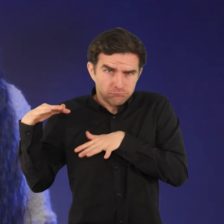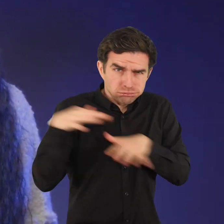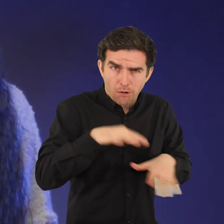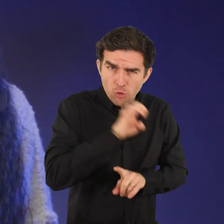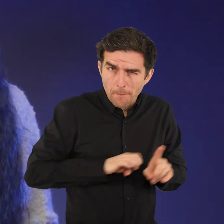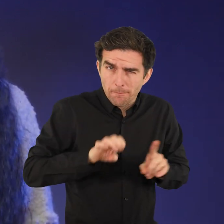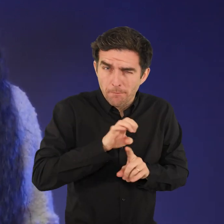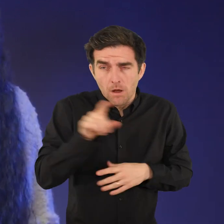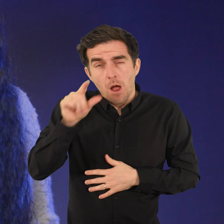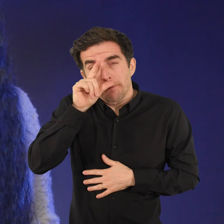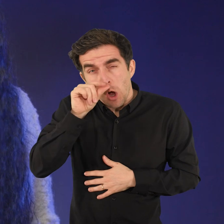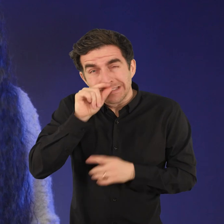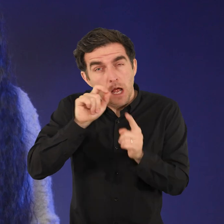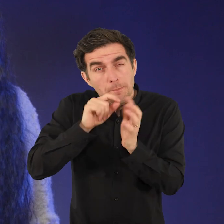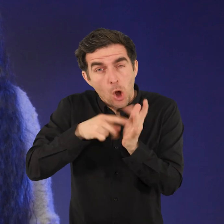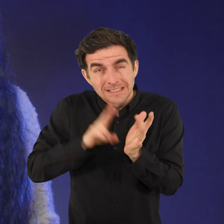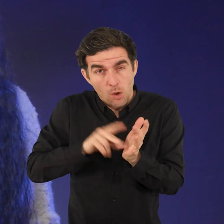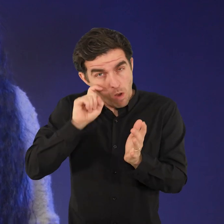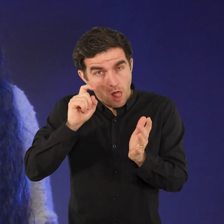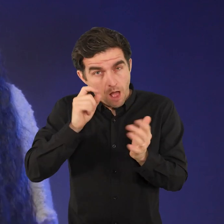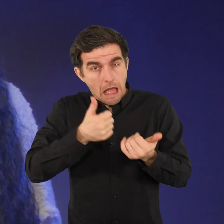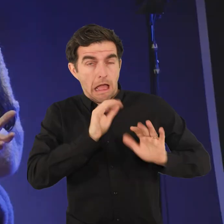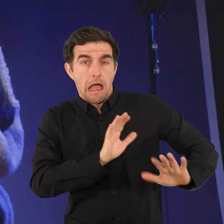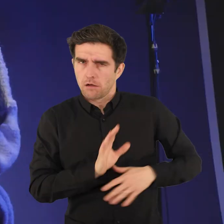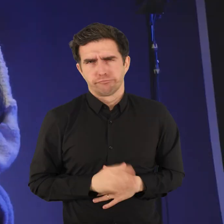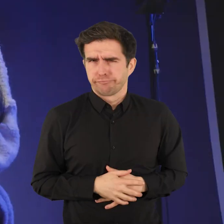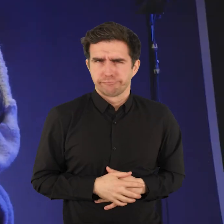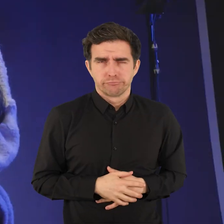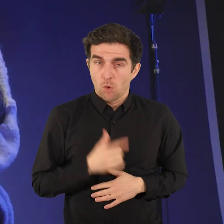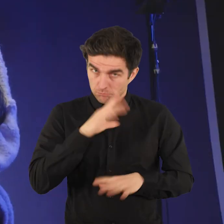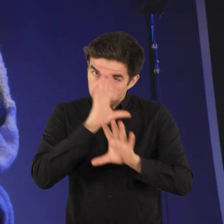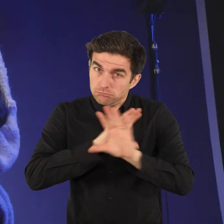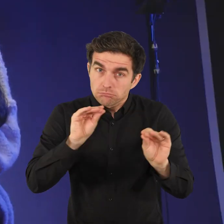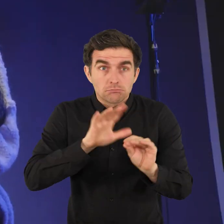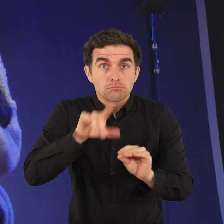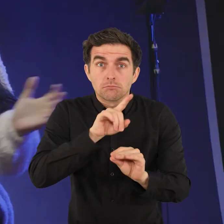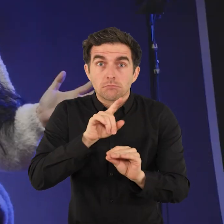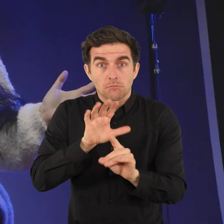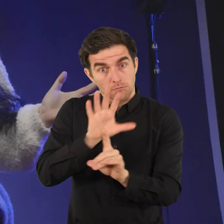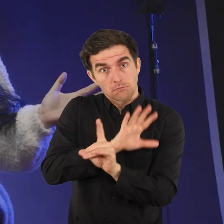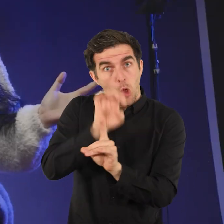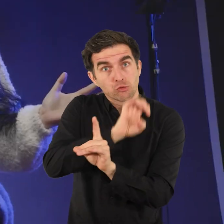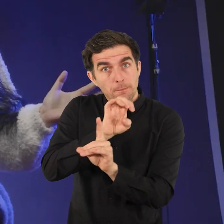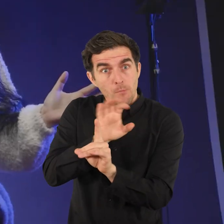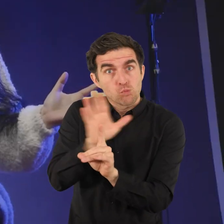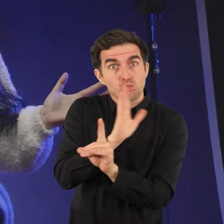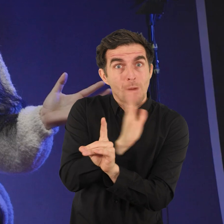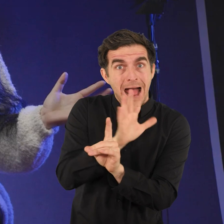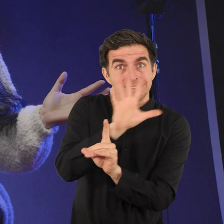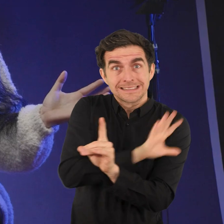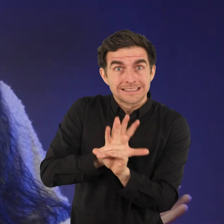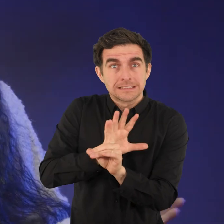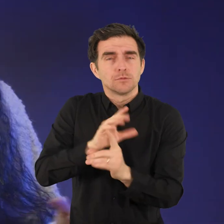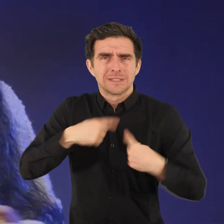stop. Putin. So the message to the people in the western part, I would